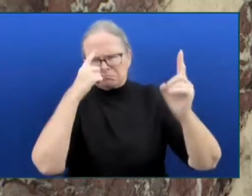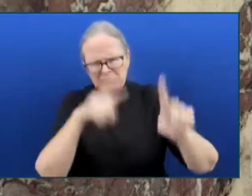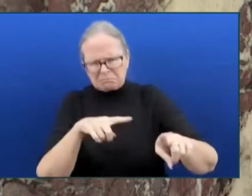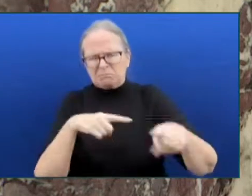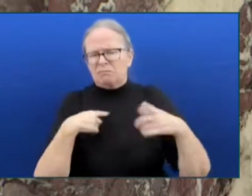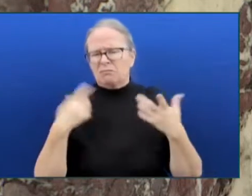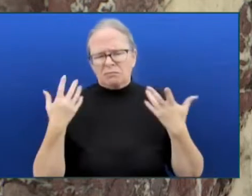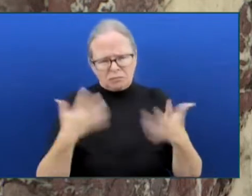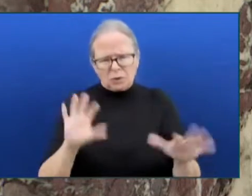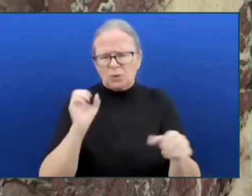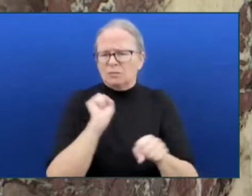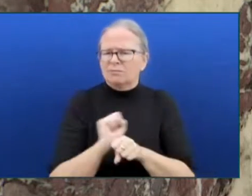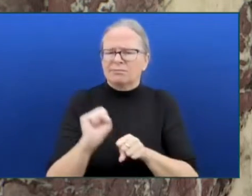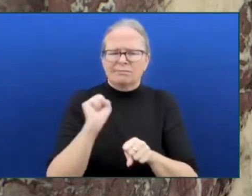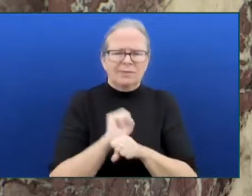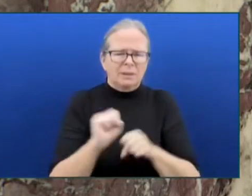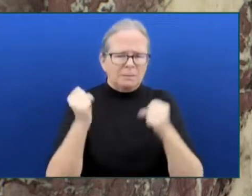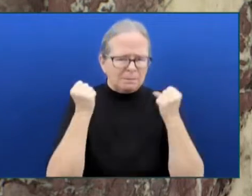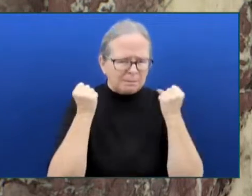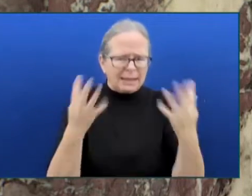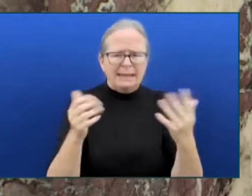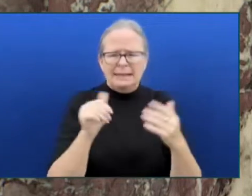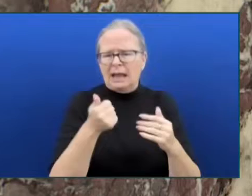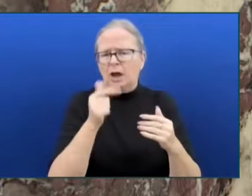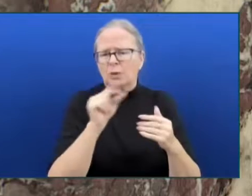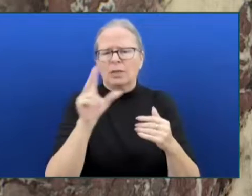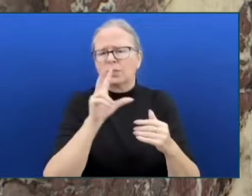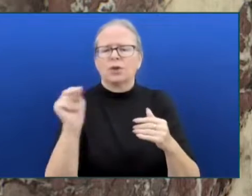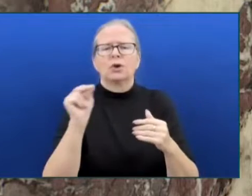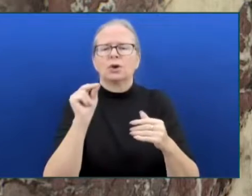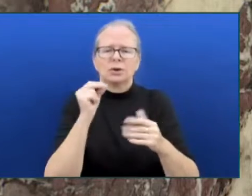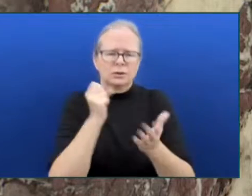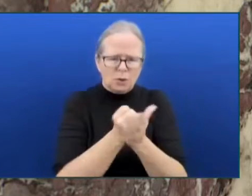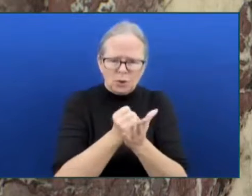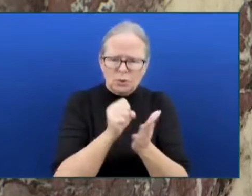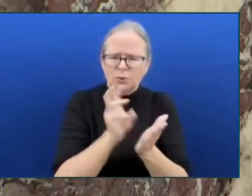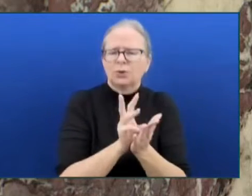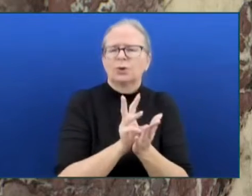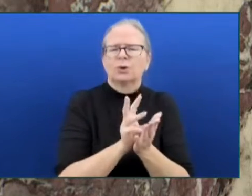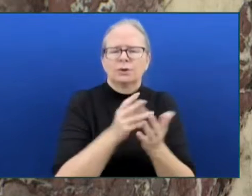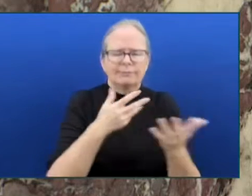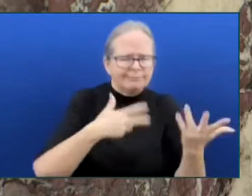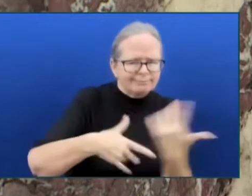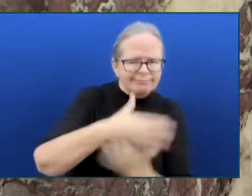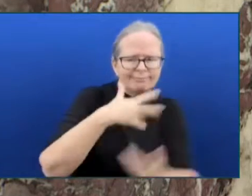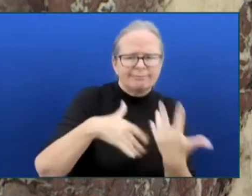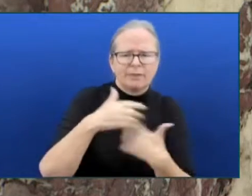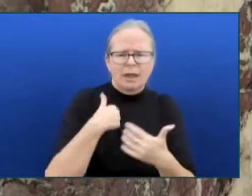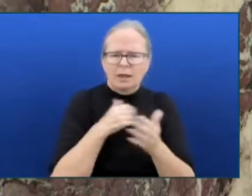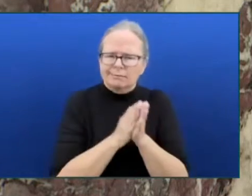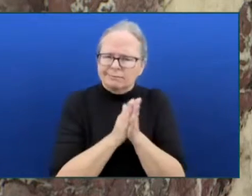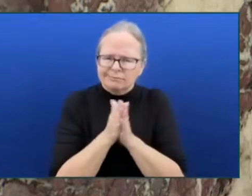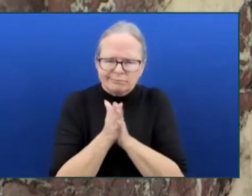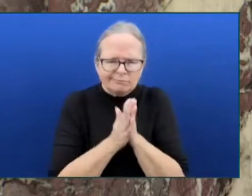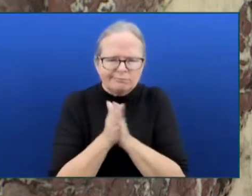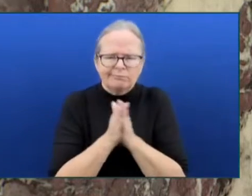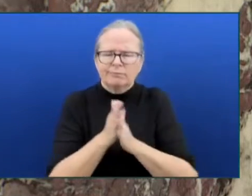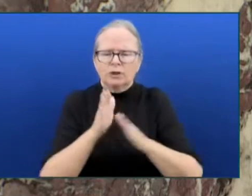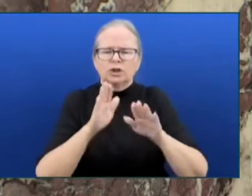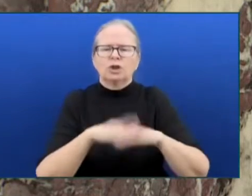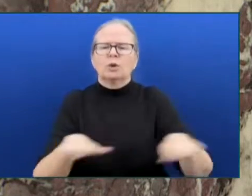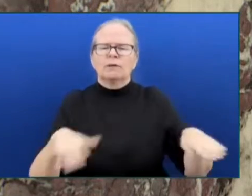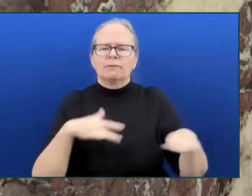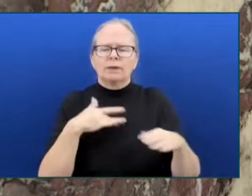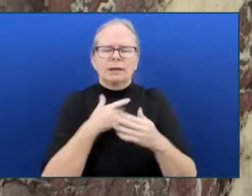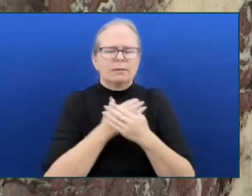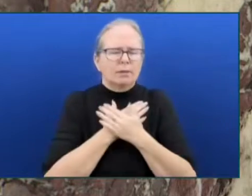I too am passionate about making sure that children are loved, that they are well cared for, and that they are nurtured, and that